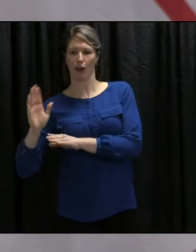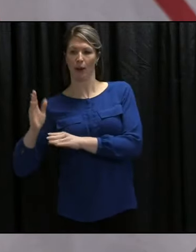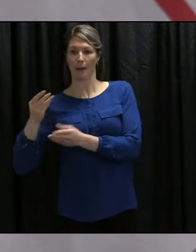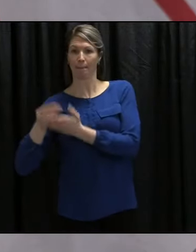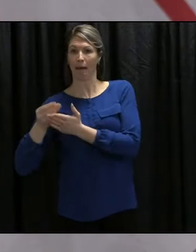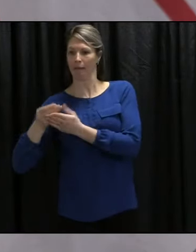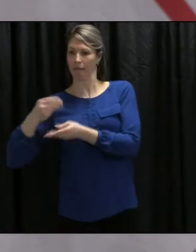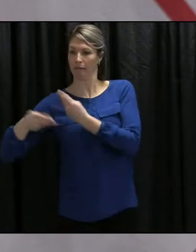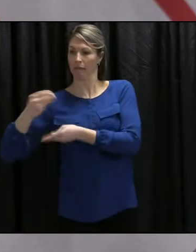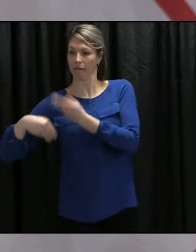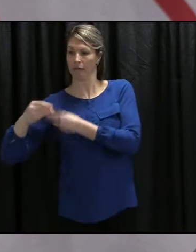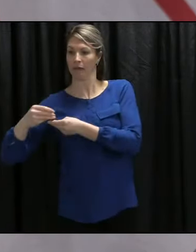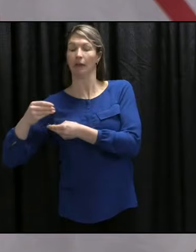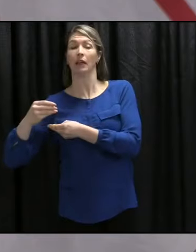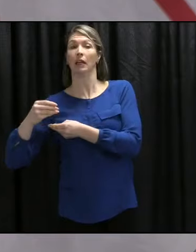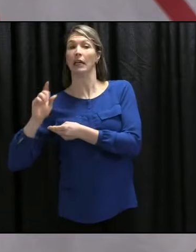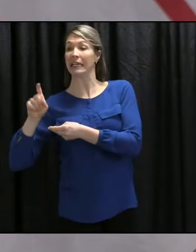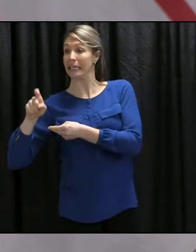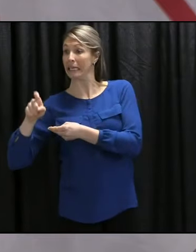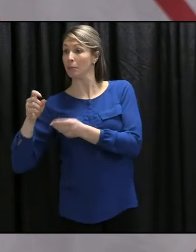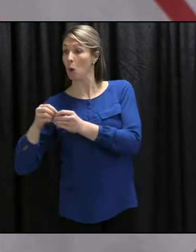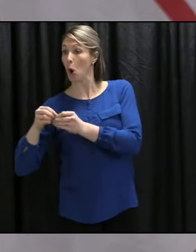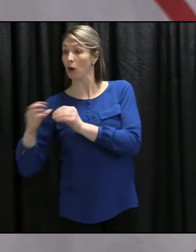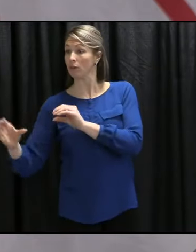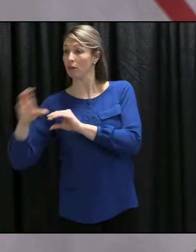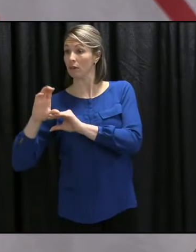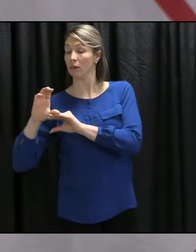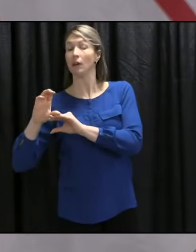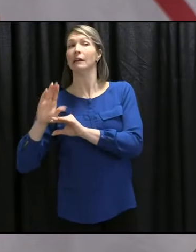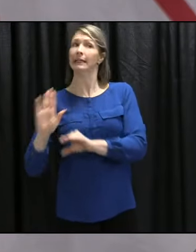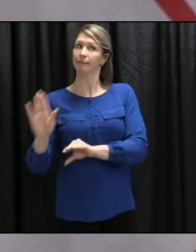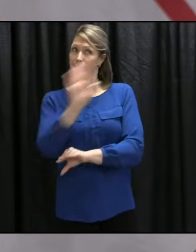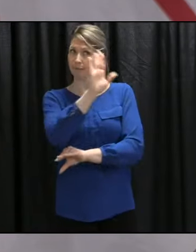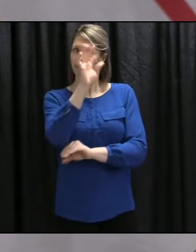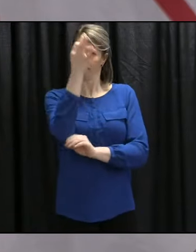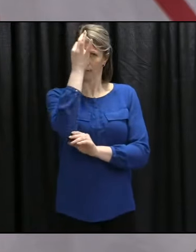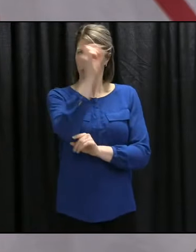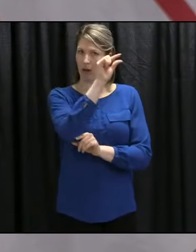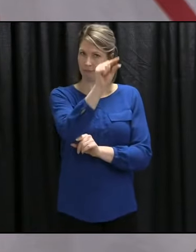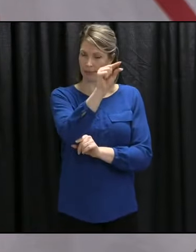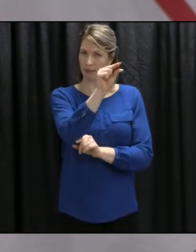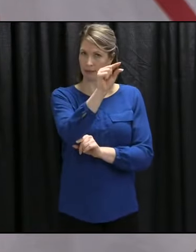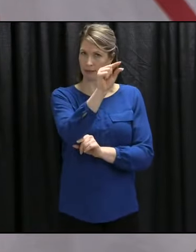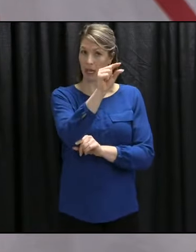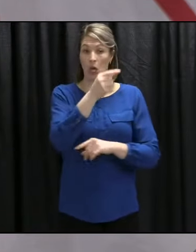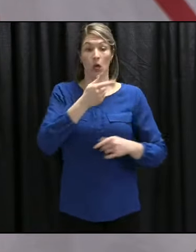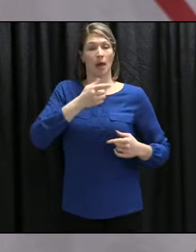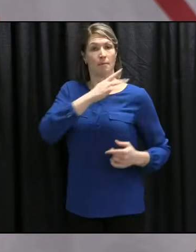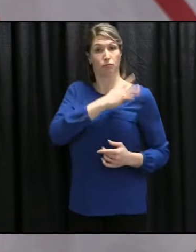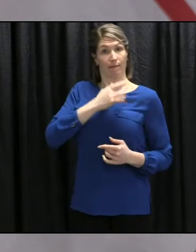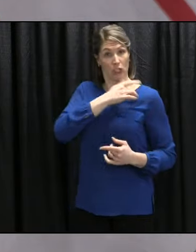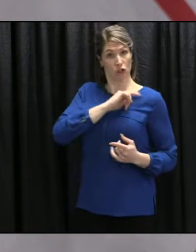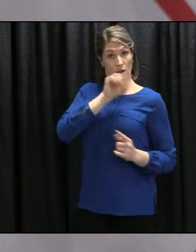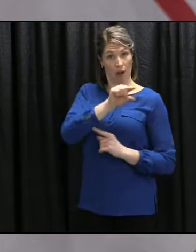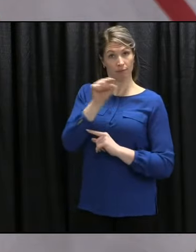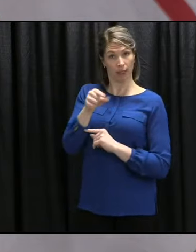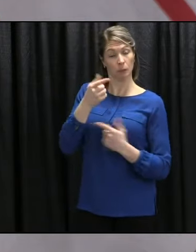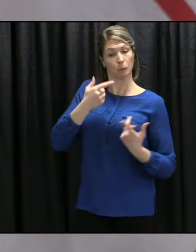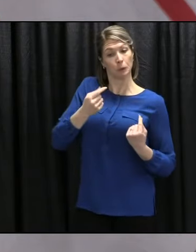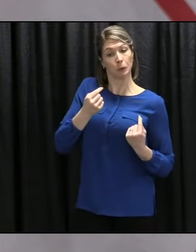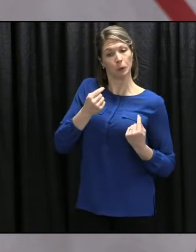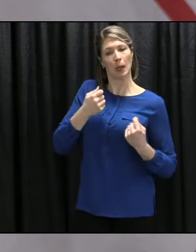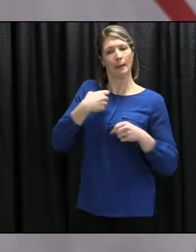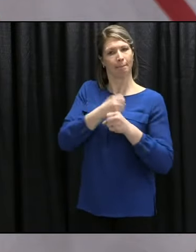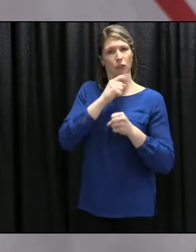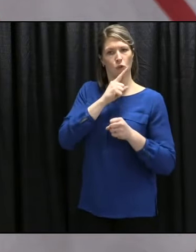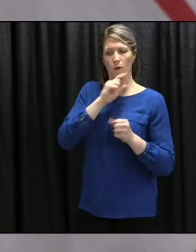what the fallout would be, what the impact would be on Newfoundlanders and Labradorians, and we will explore all the options, the things that I've just mentioned, Marine